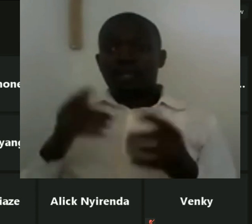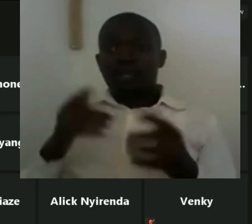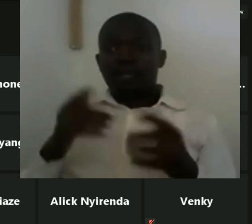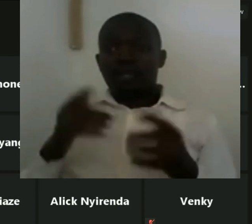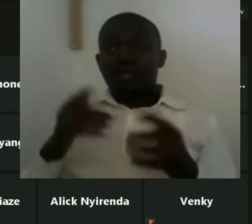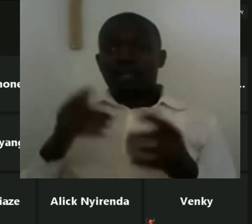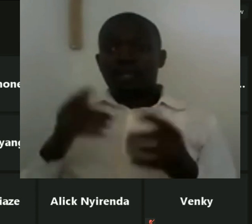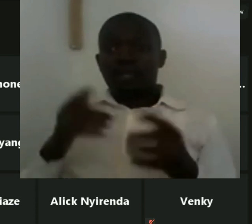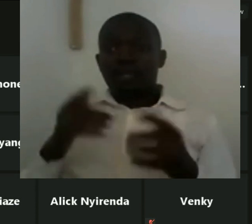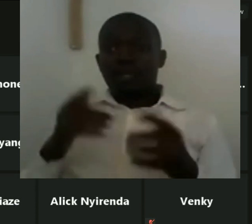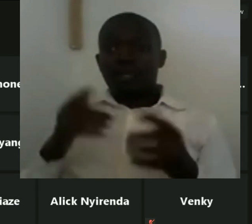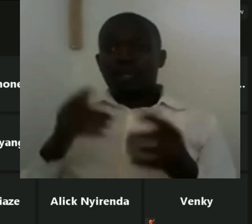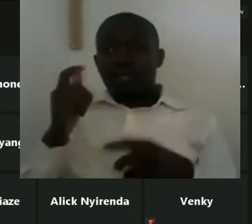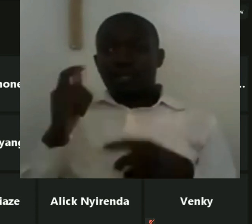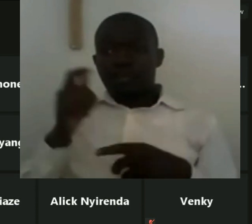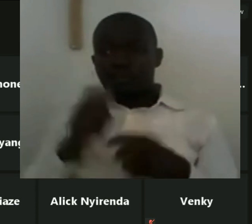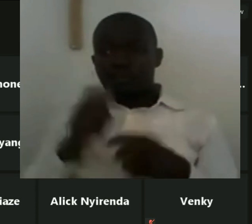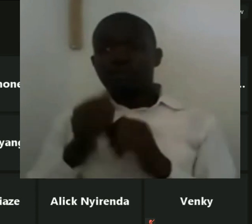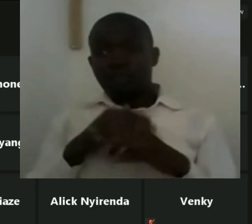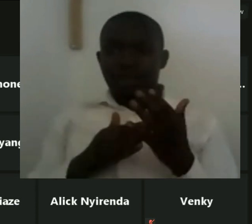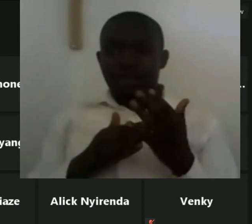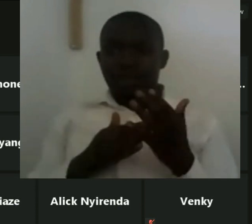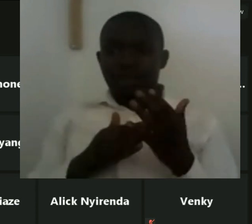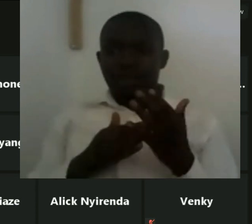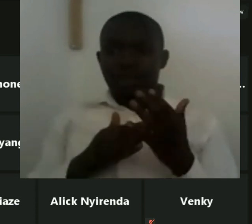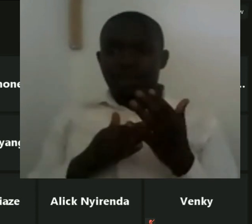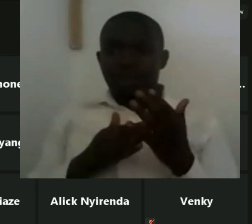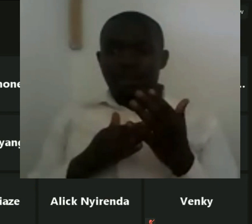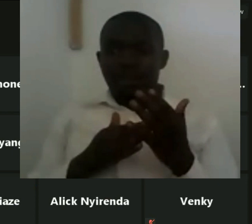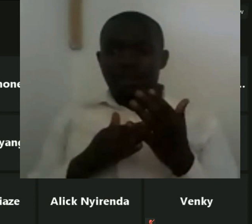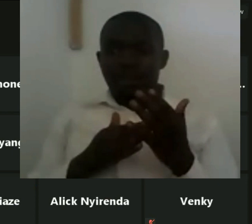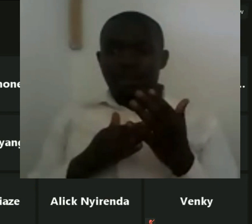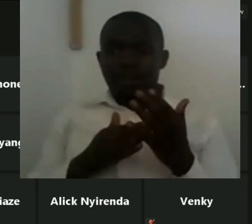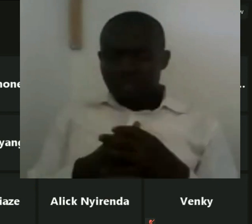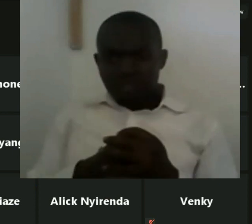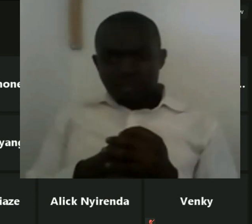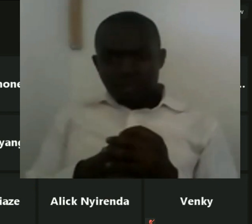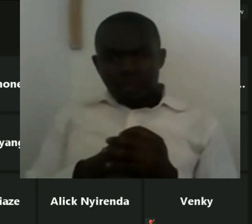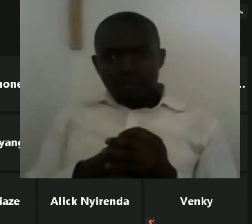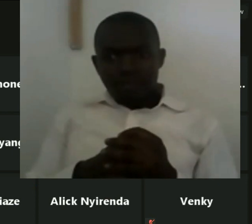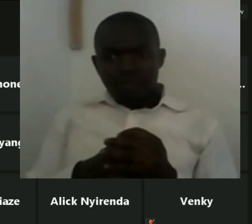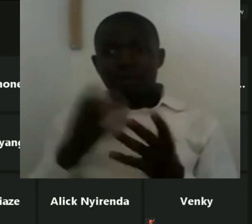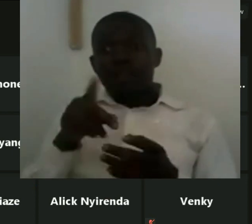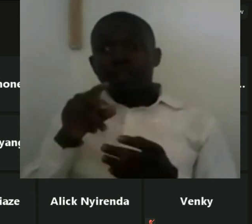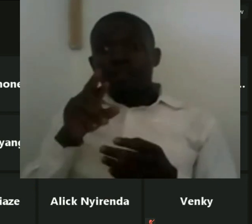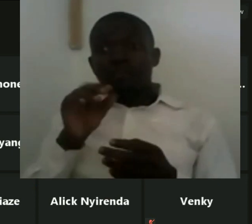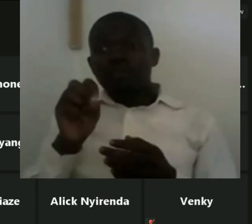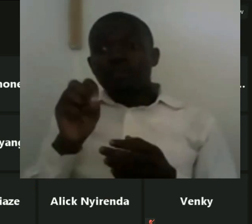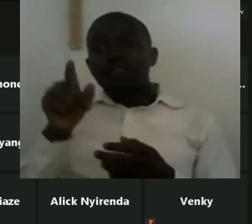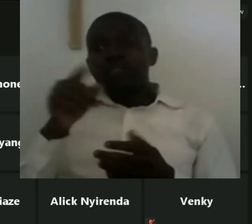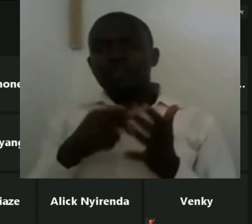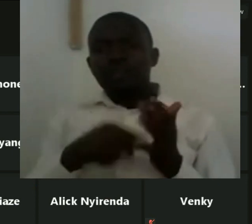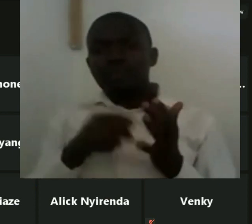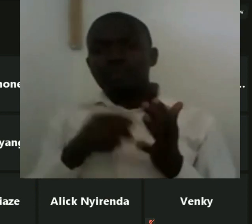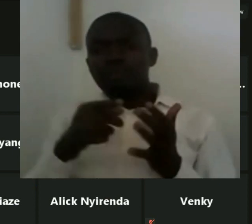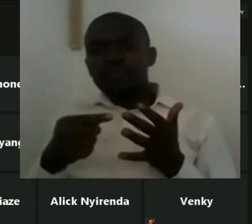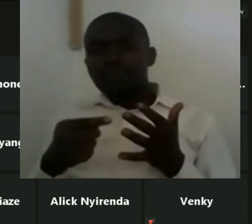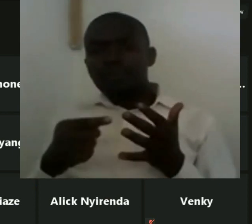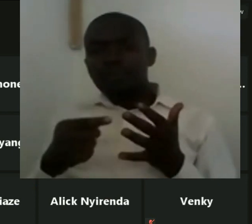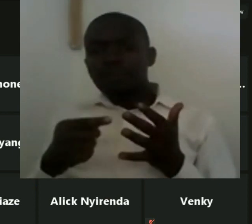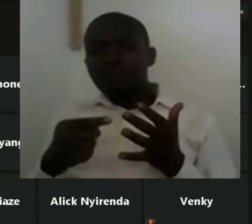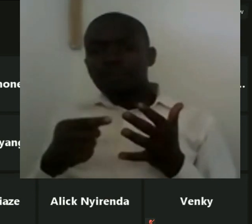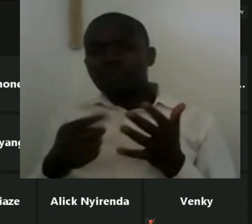know. Very well. Very so the point that you made, Christy, about maybe getting definitions for some of